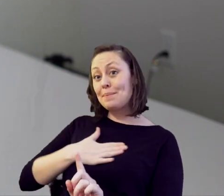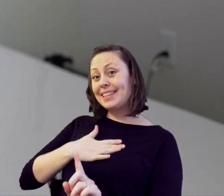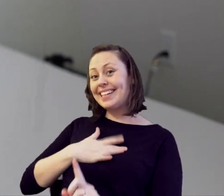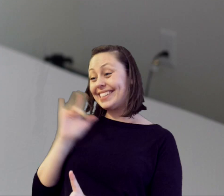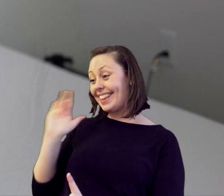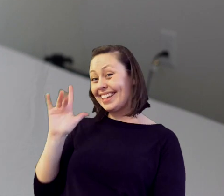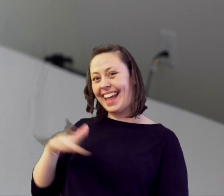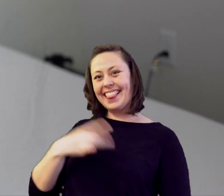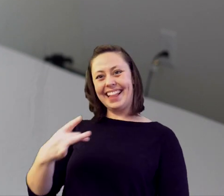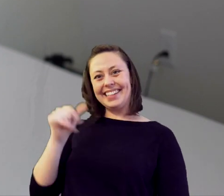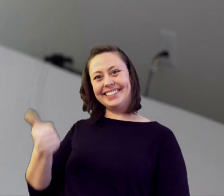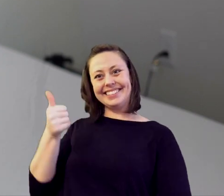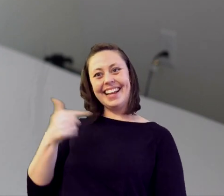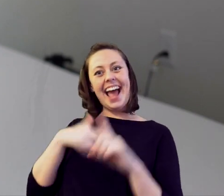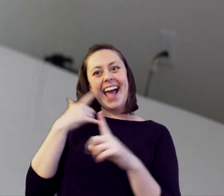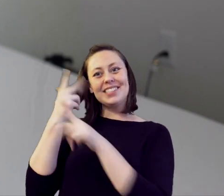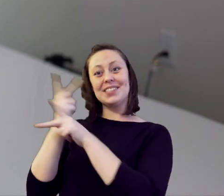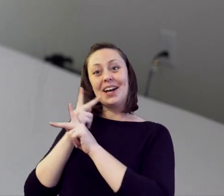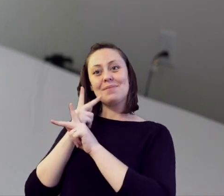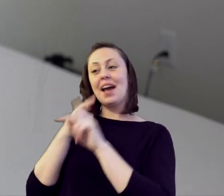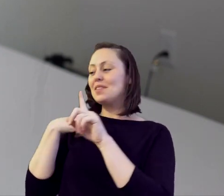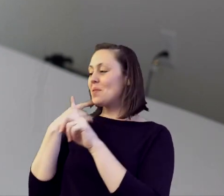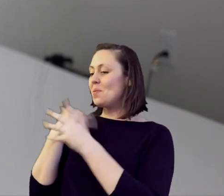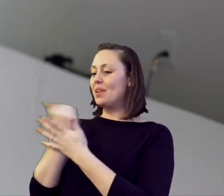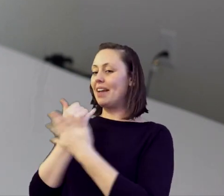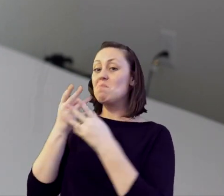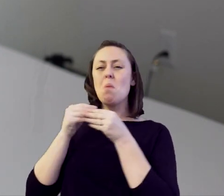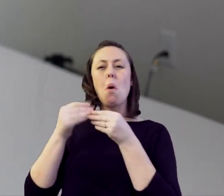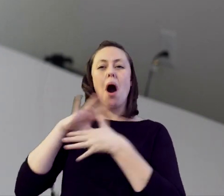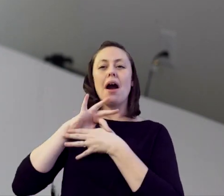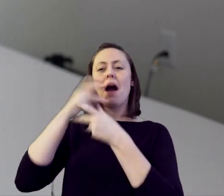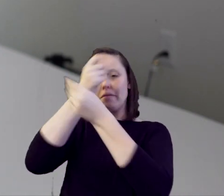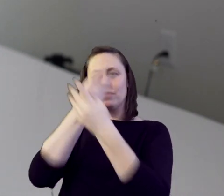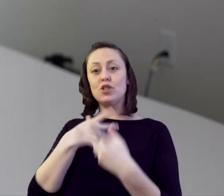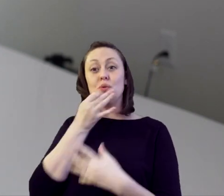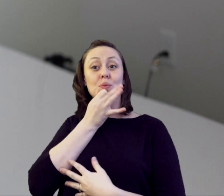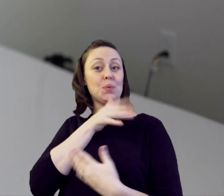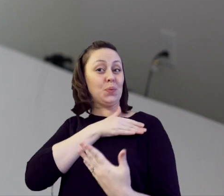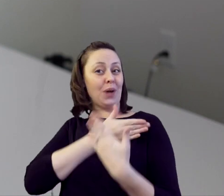that like button and subscribe. We have a lot more content on its way, and it really